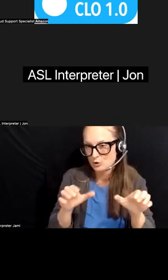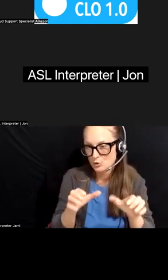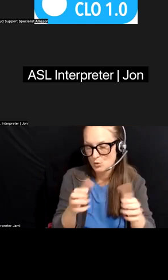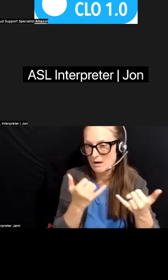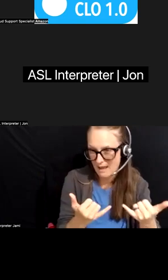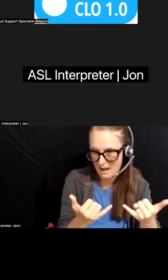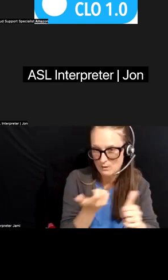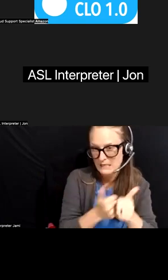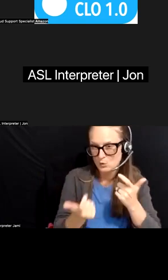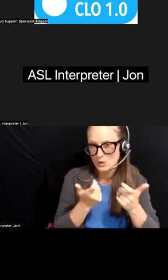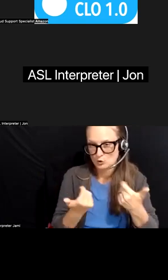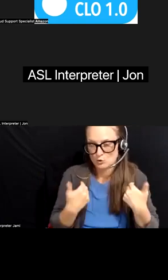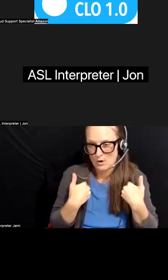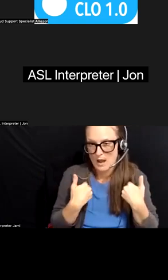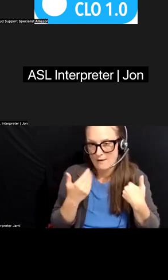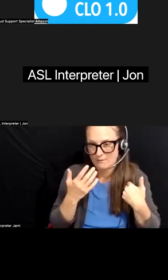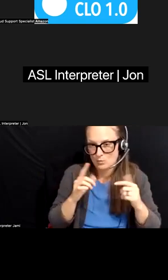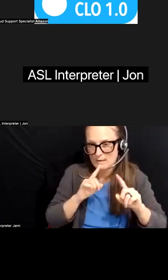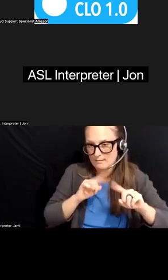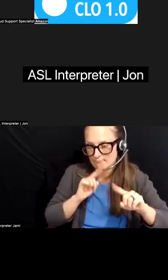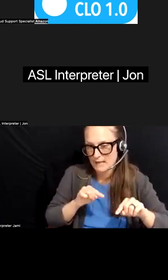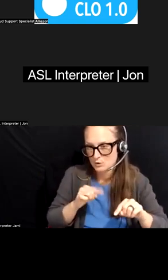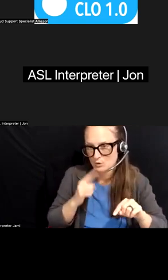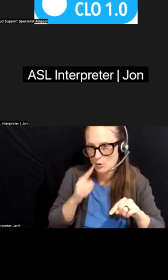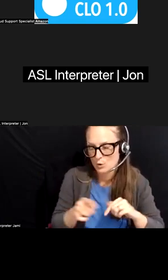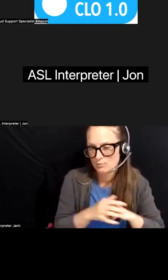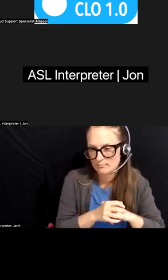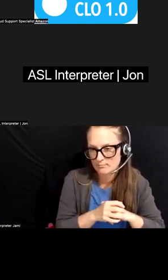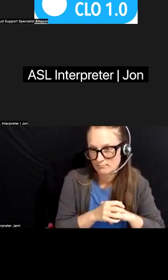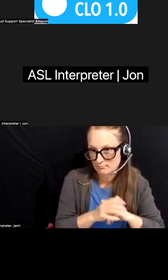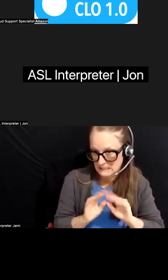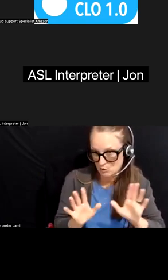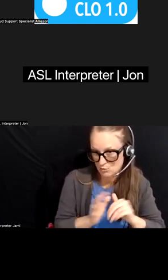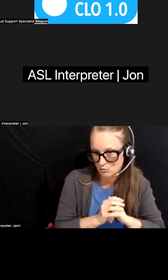have, we'll address them for you. Is that clear?